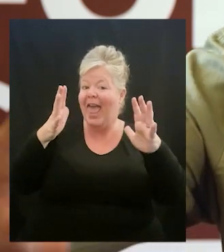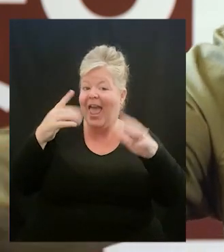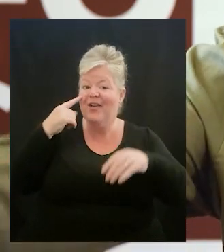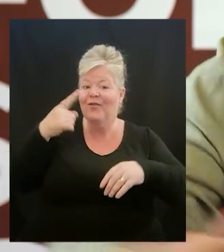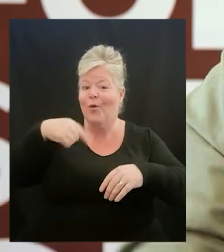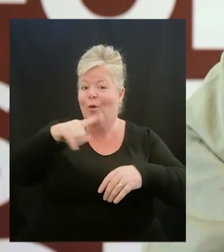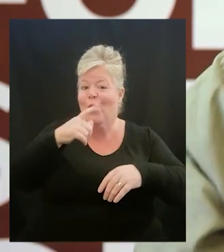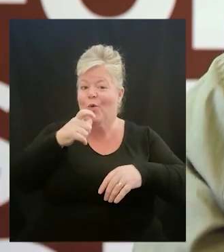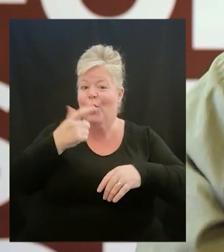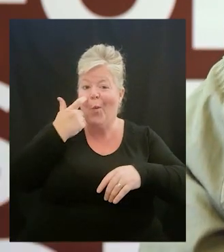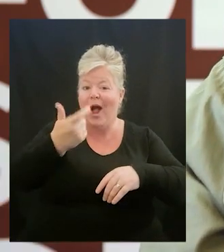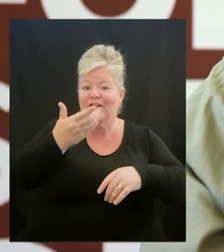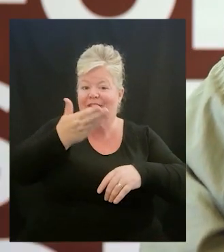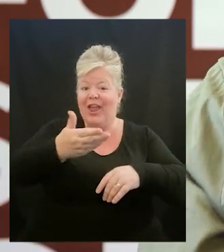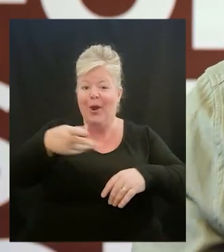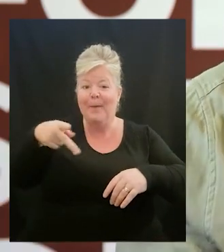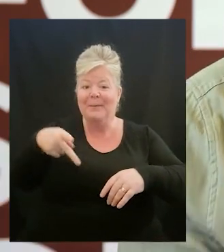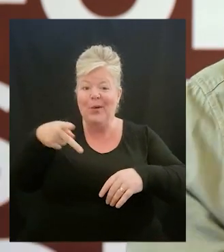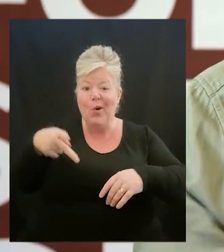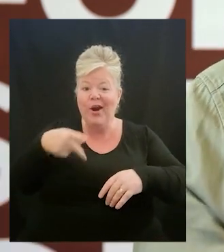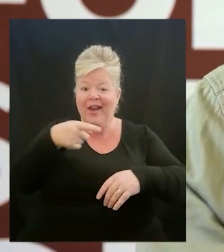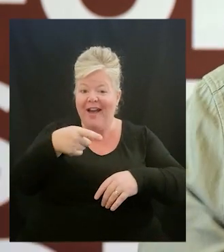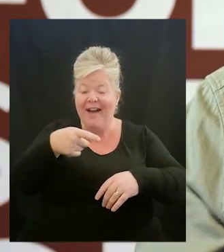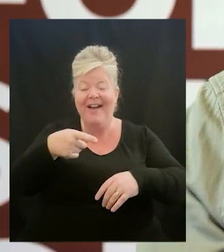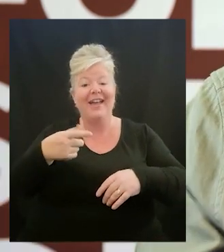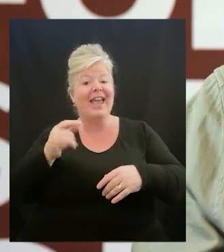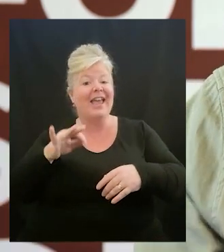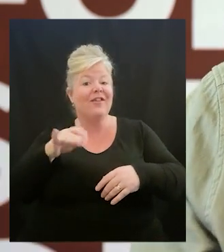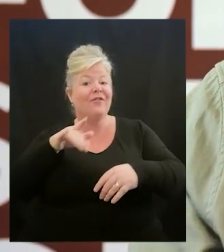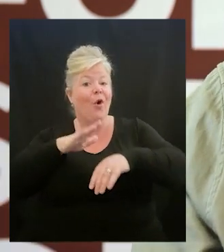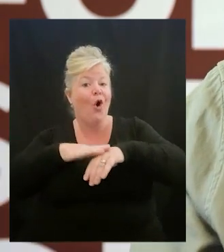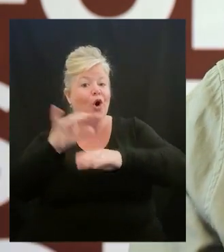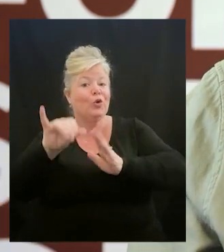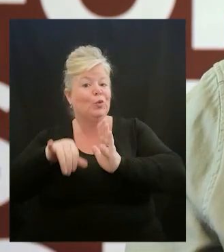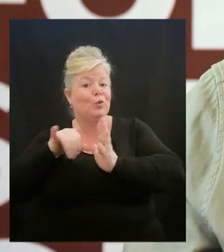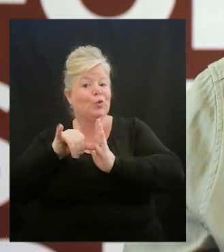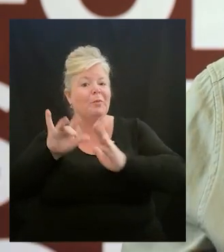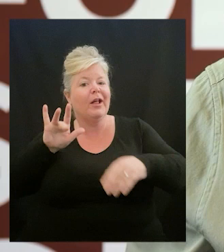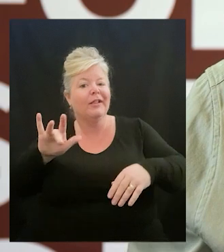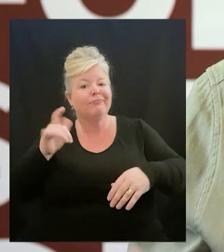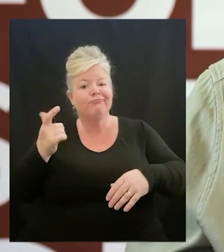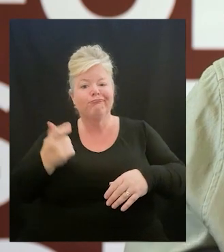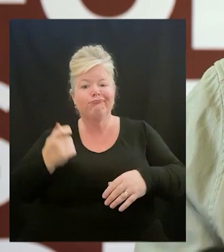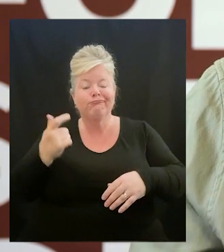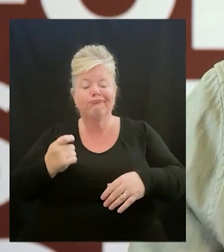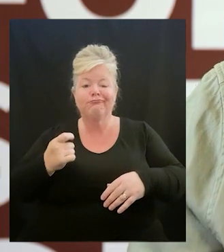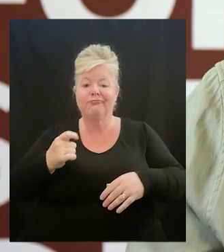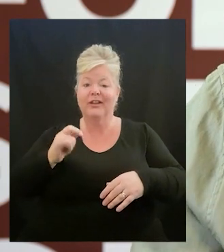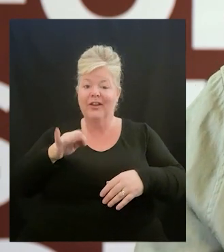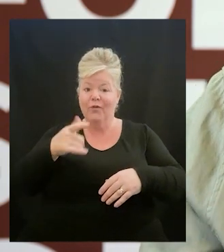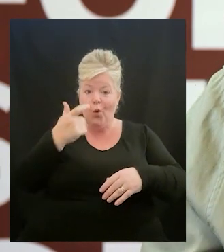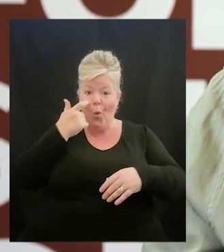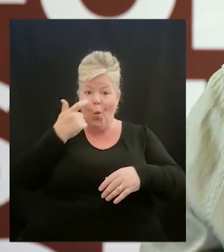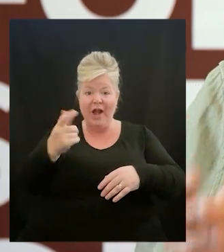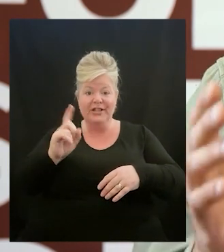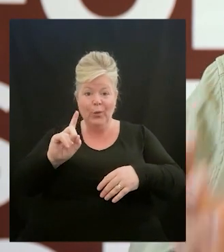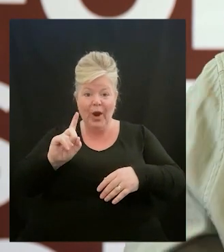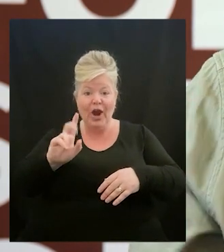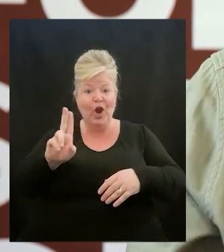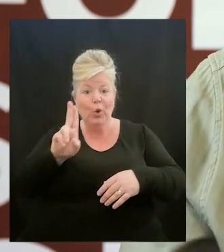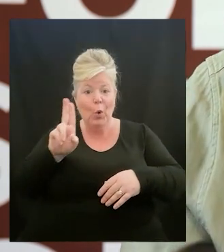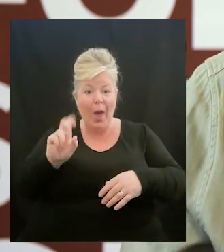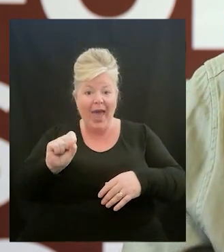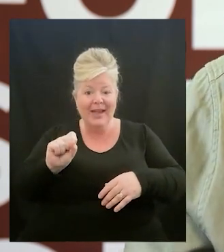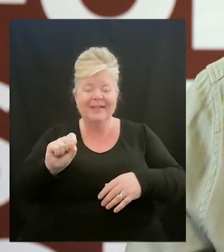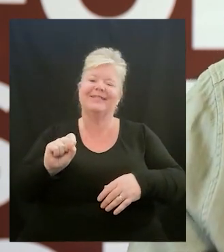at the Peoria campus. And if you're on YouTube, go ahead and hit that subscribe button. For those of you watching in the United States, I want to wish you a